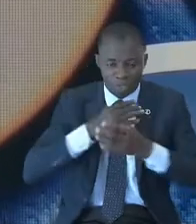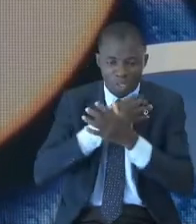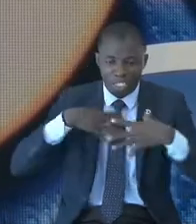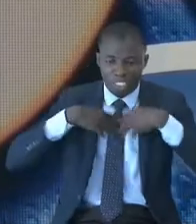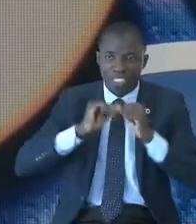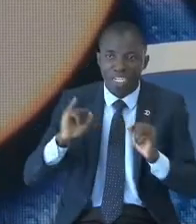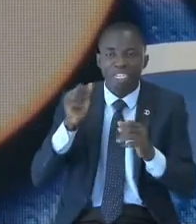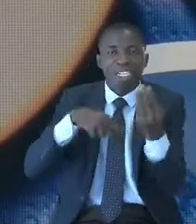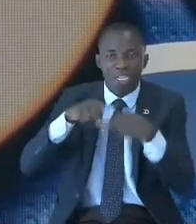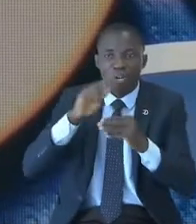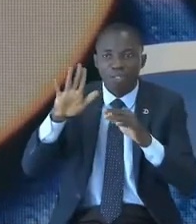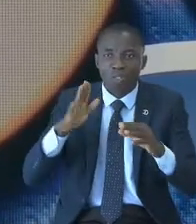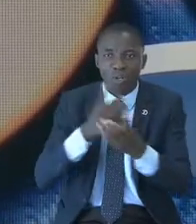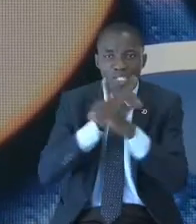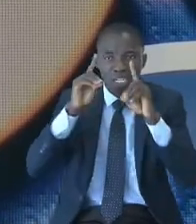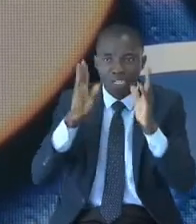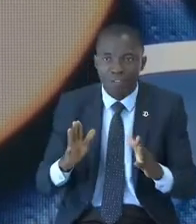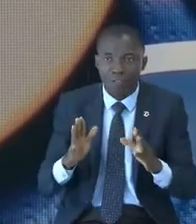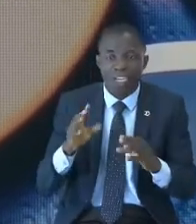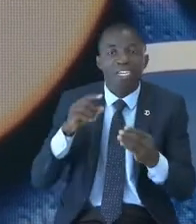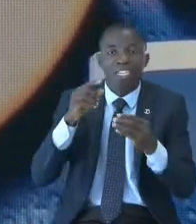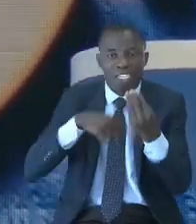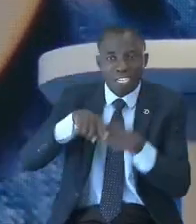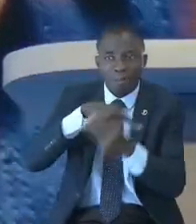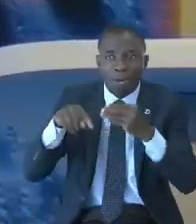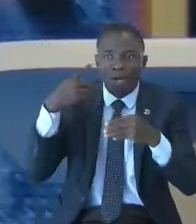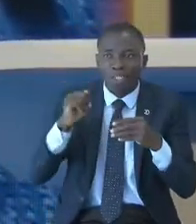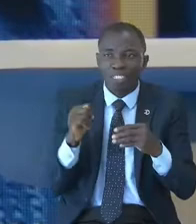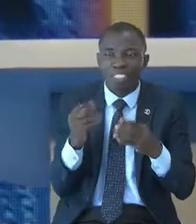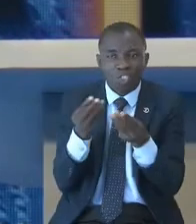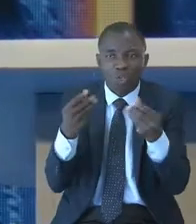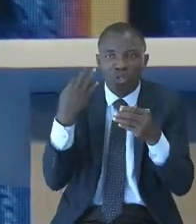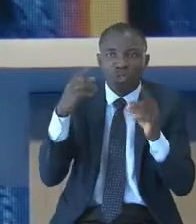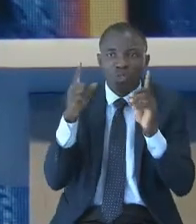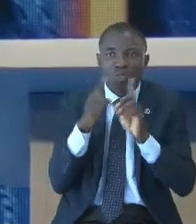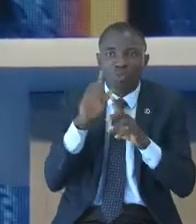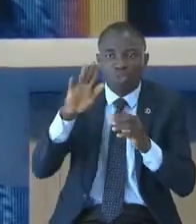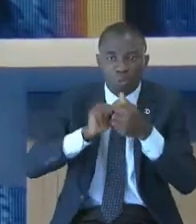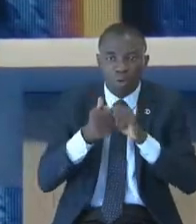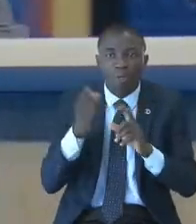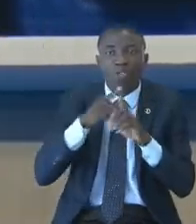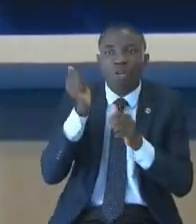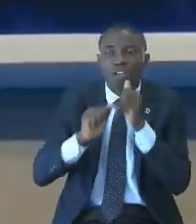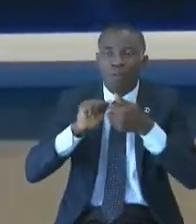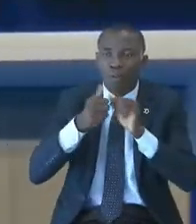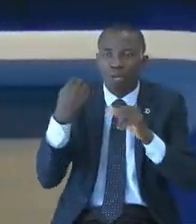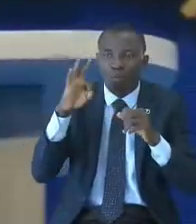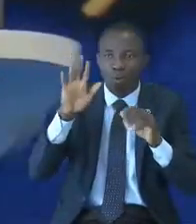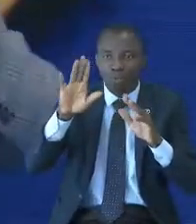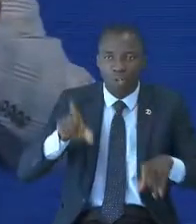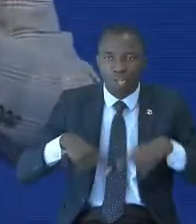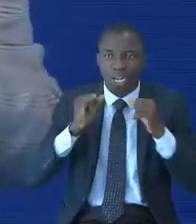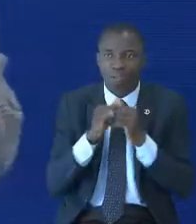about your deliverance, about the removing of your mountain, about the solution to every problem of your life, as